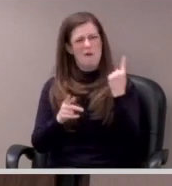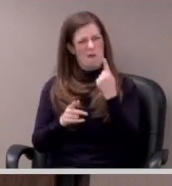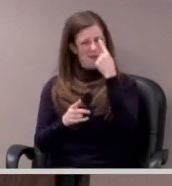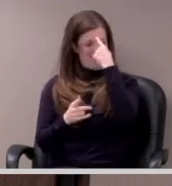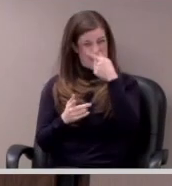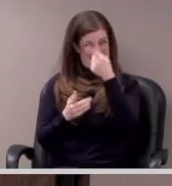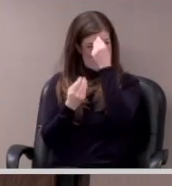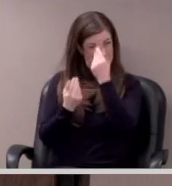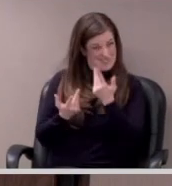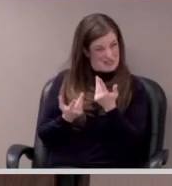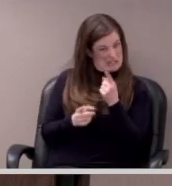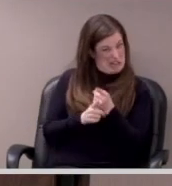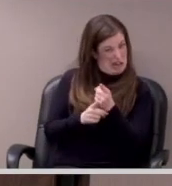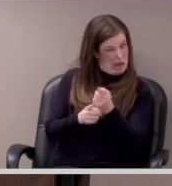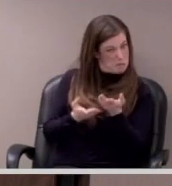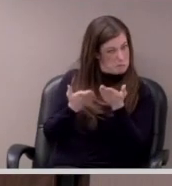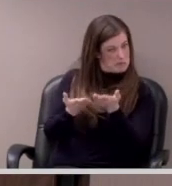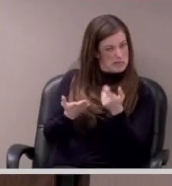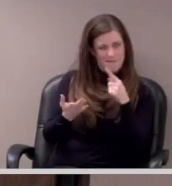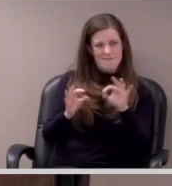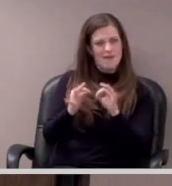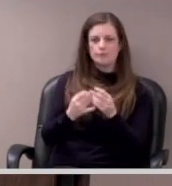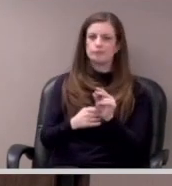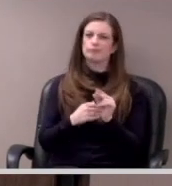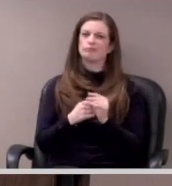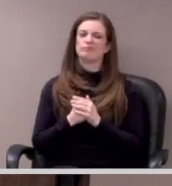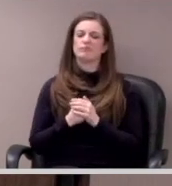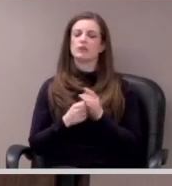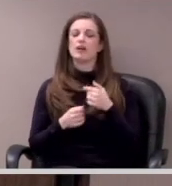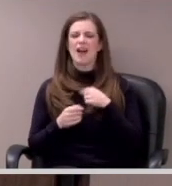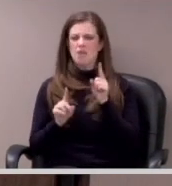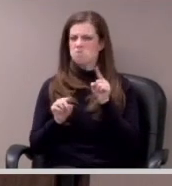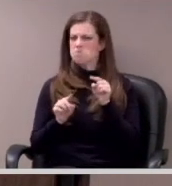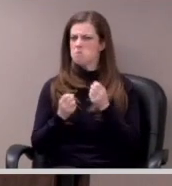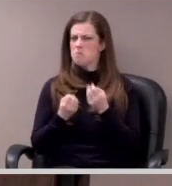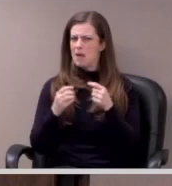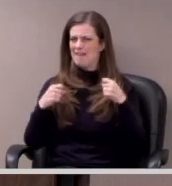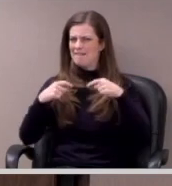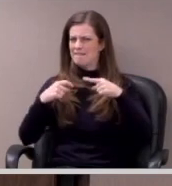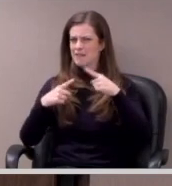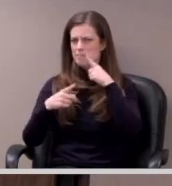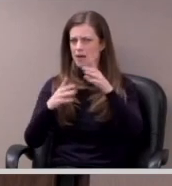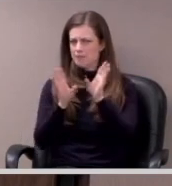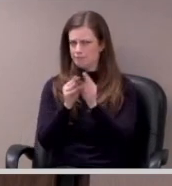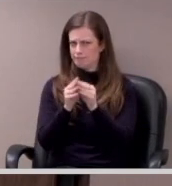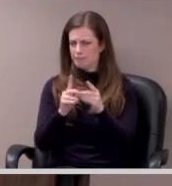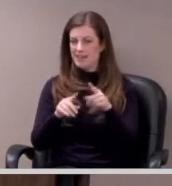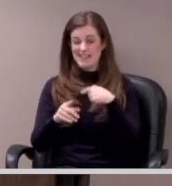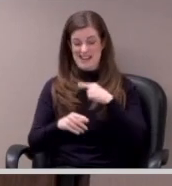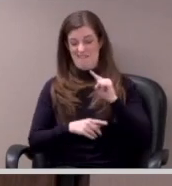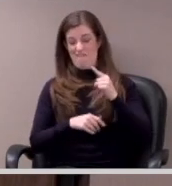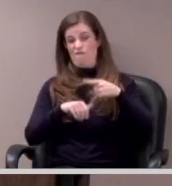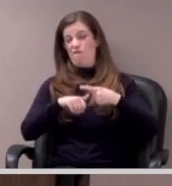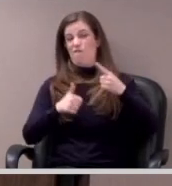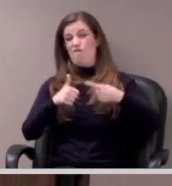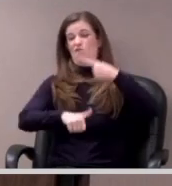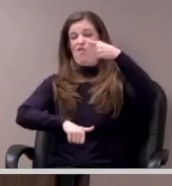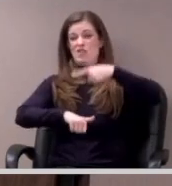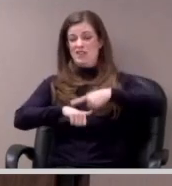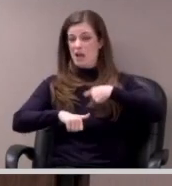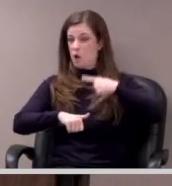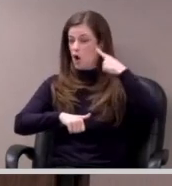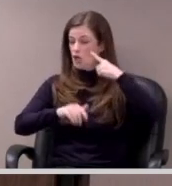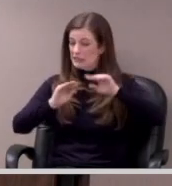that the information was accurately presented to families. I've attended many of these feedback sessions, and it was the first time that I heard it